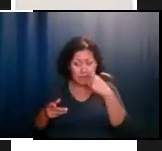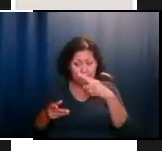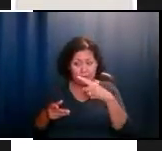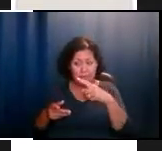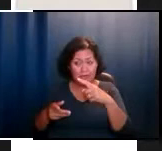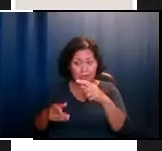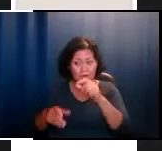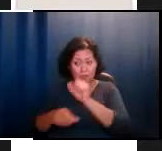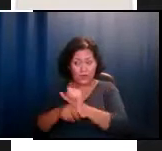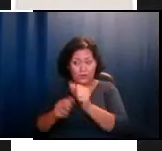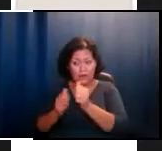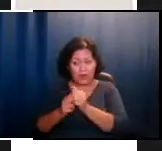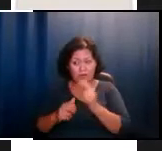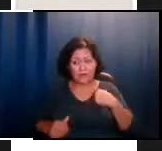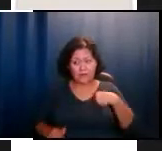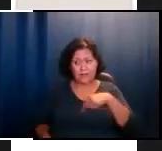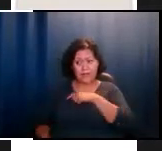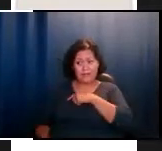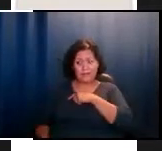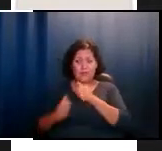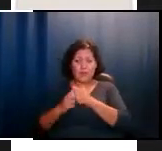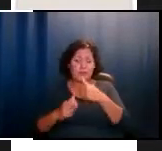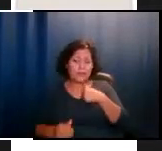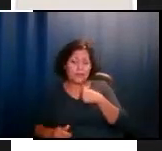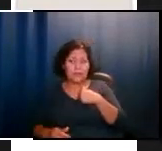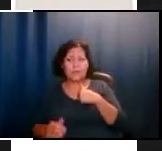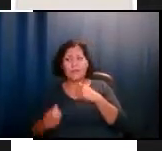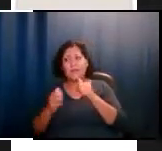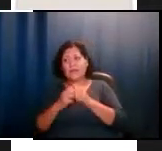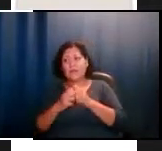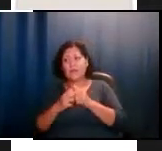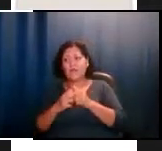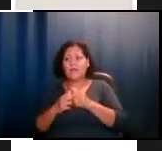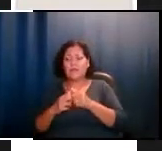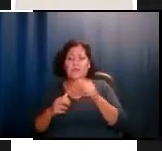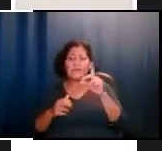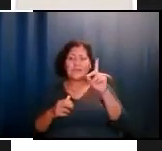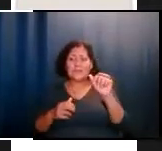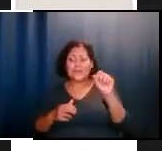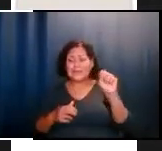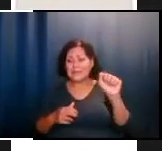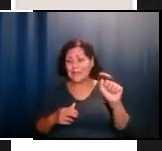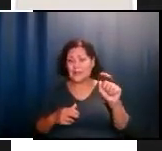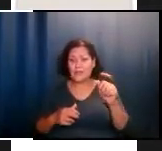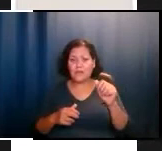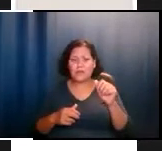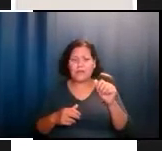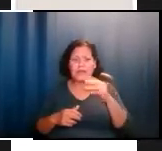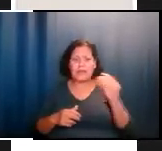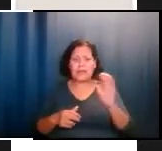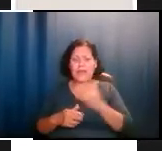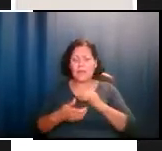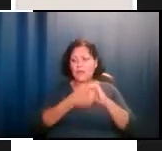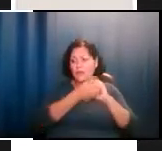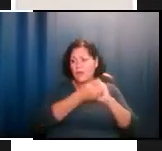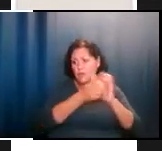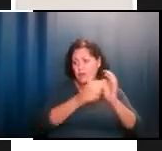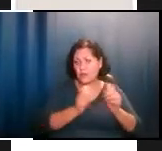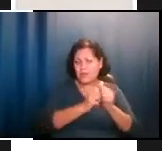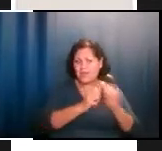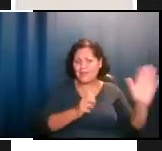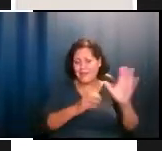working with us, with me, and with Disability SA and whomever we partner with their clients, right,